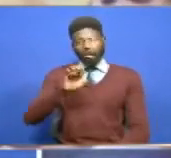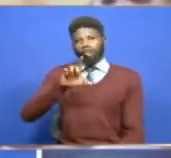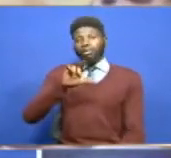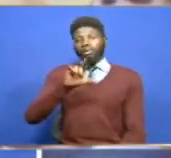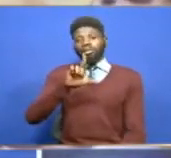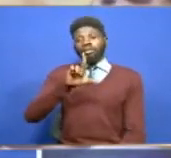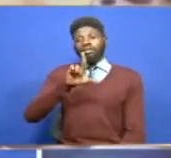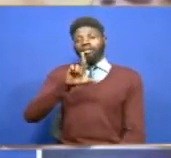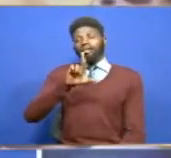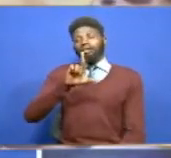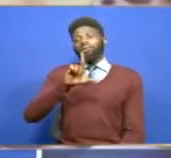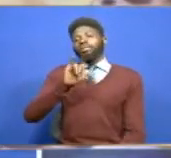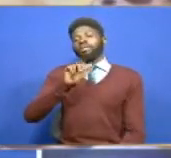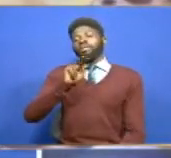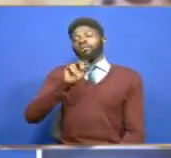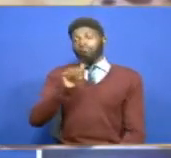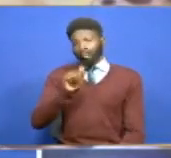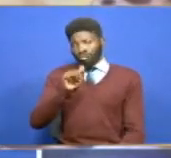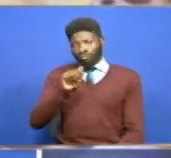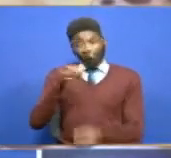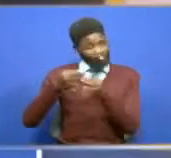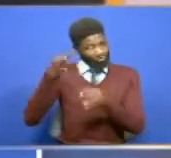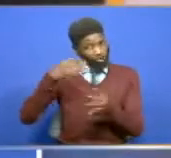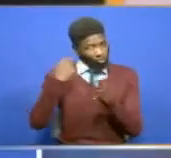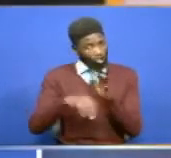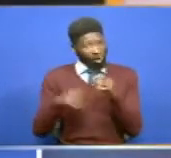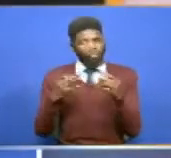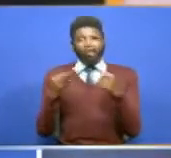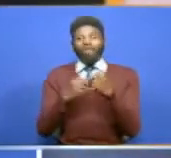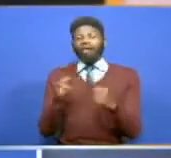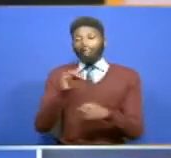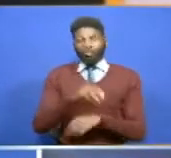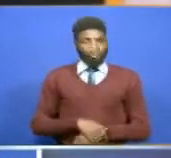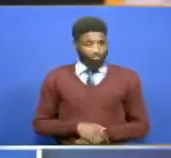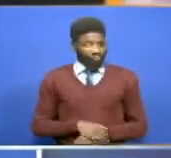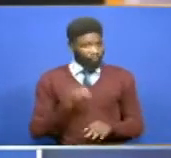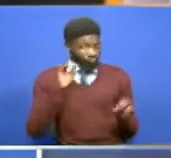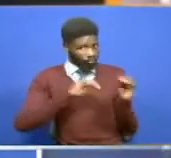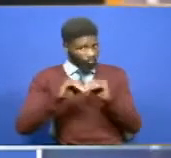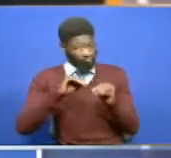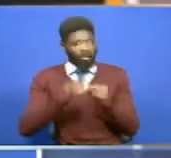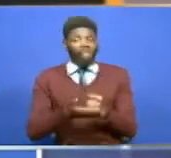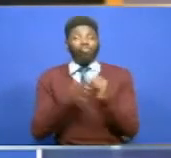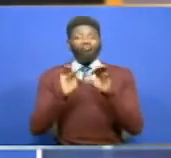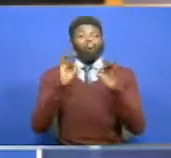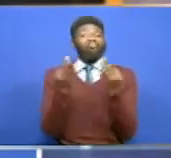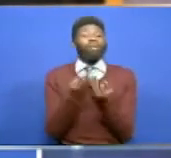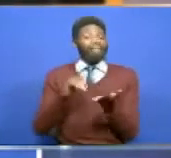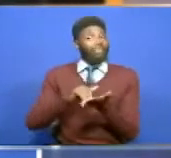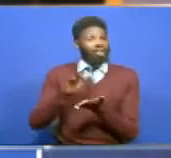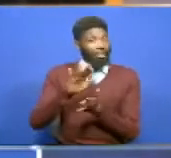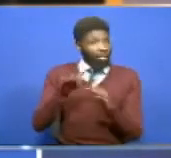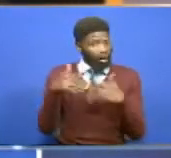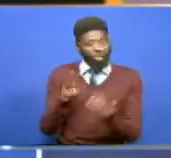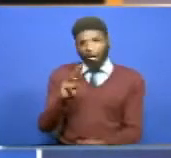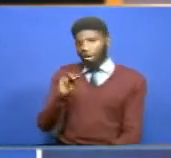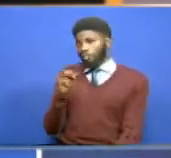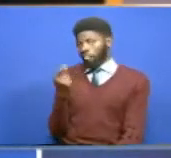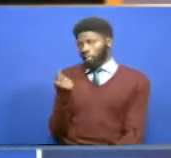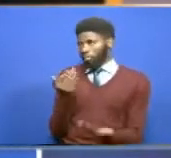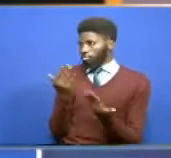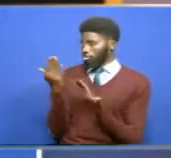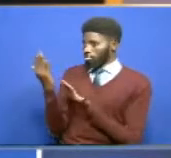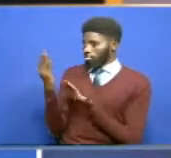estimate of the cost is going to be about around 8 million. Contributions to assist the desperate family can be sent via M-Pesa, pay